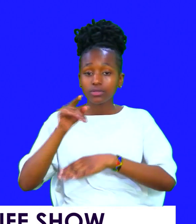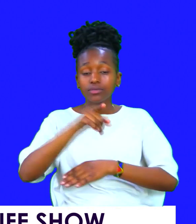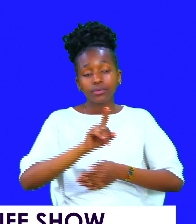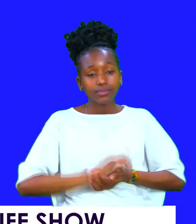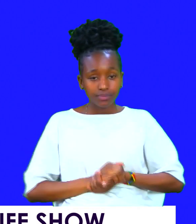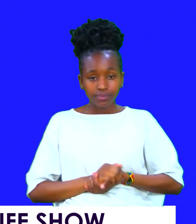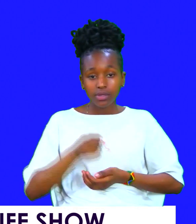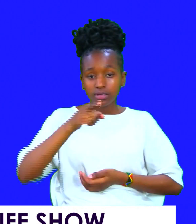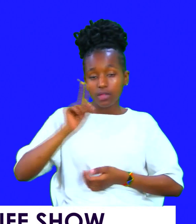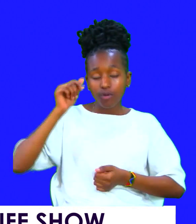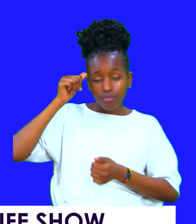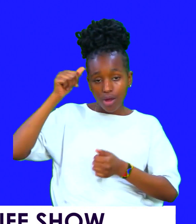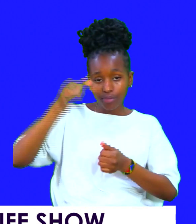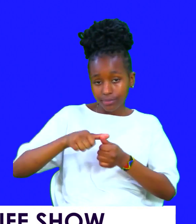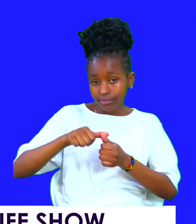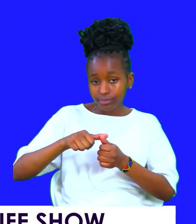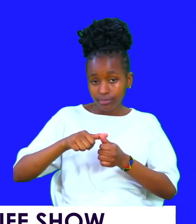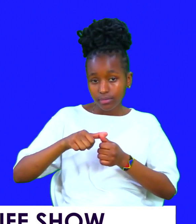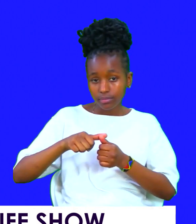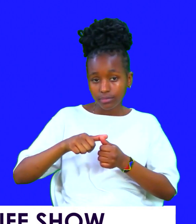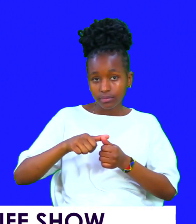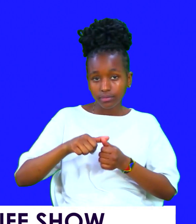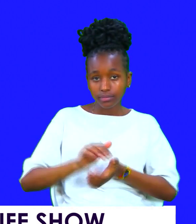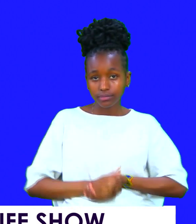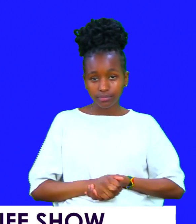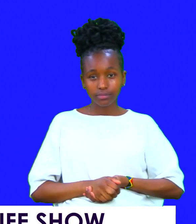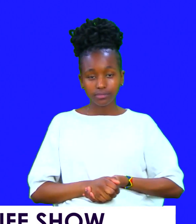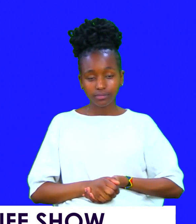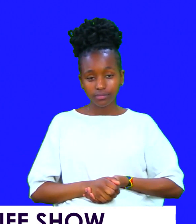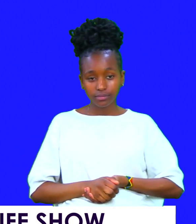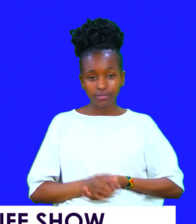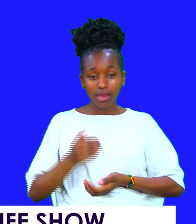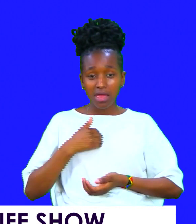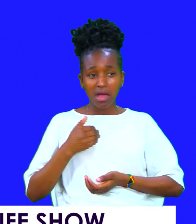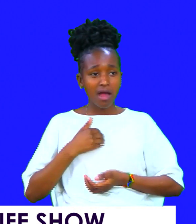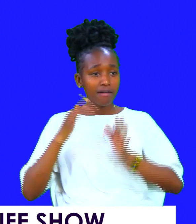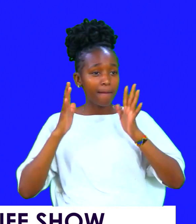will realize that you are bringing out businesses